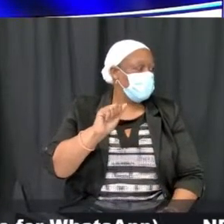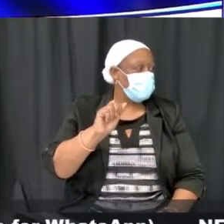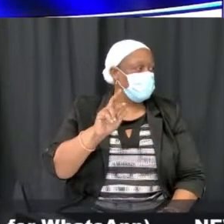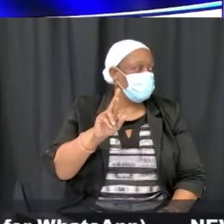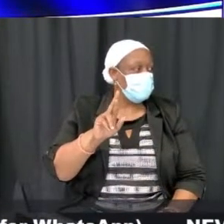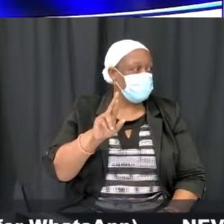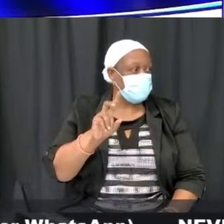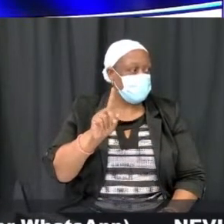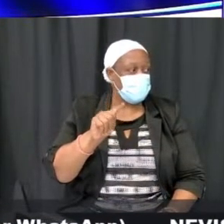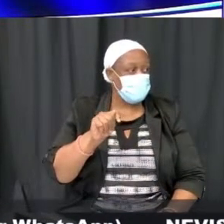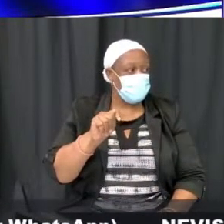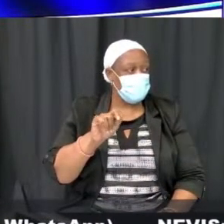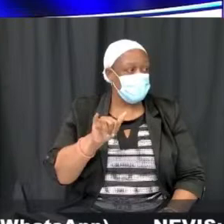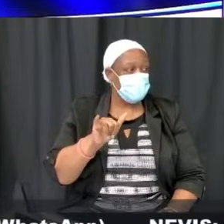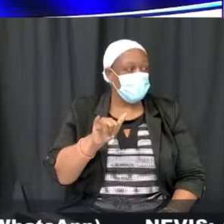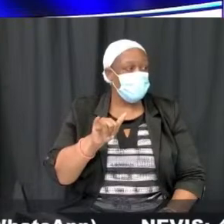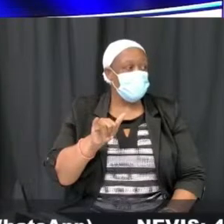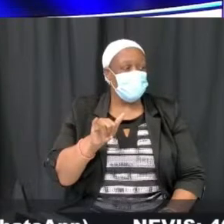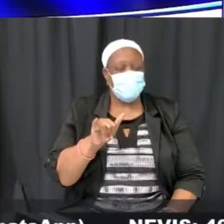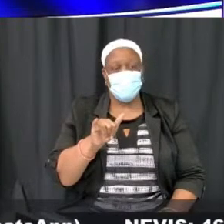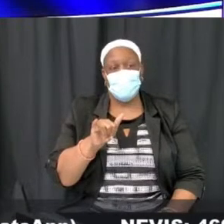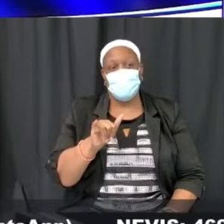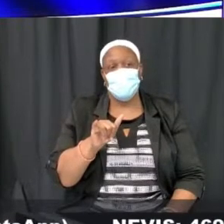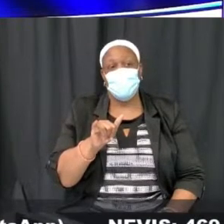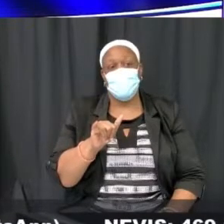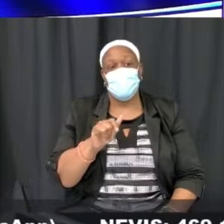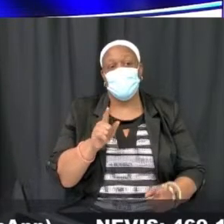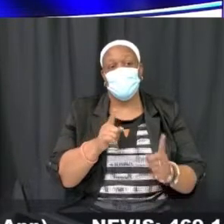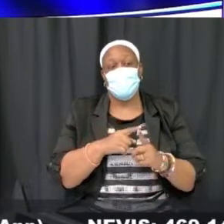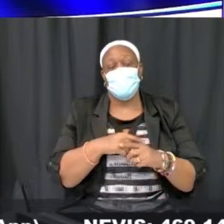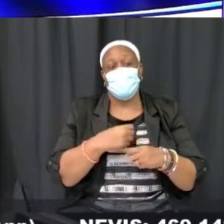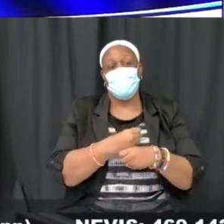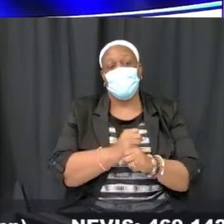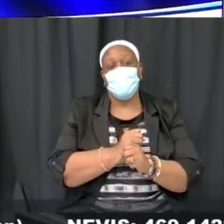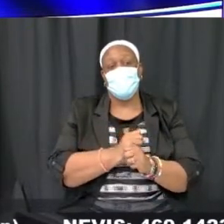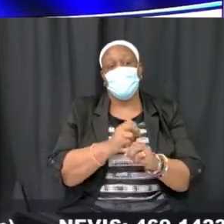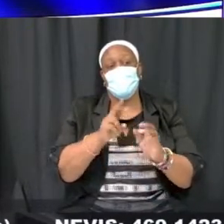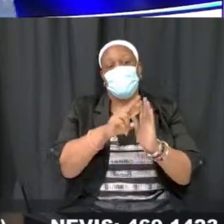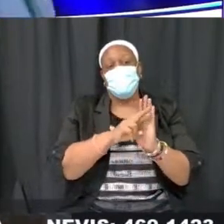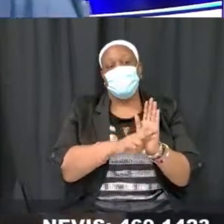Health Emergency Operations Committee. Dr. Carty.